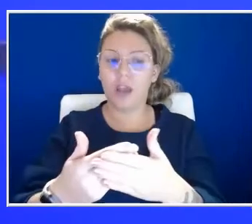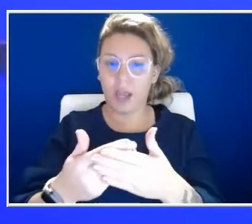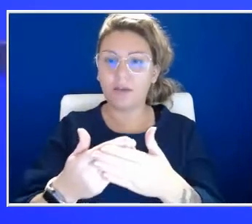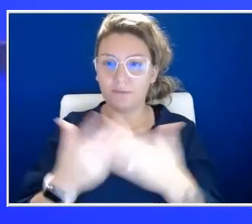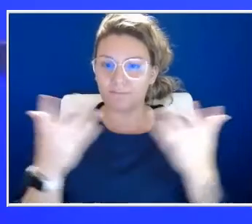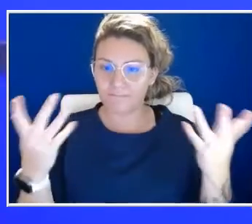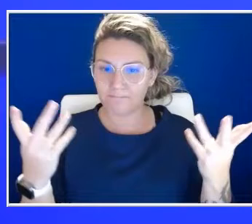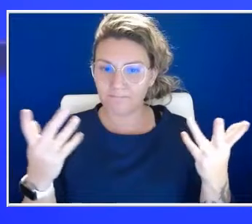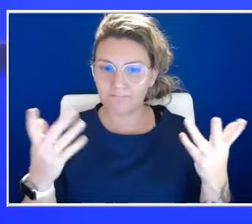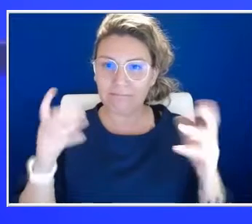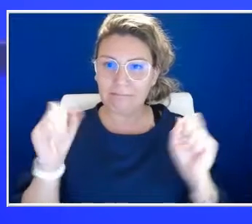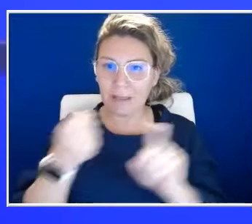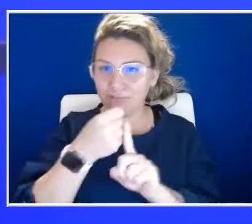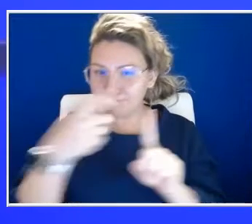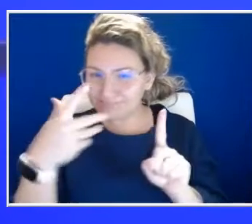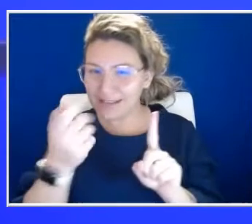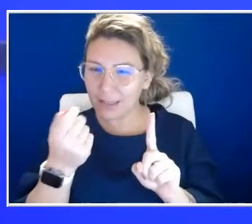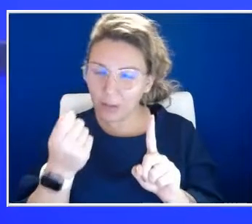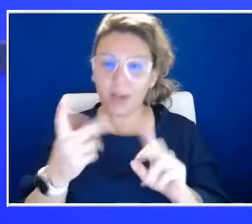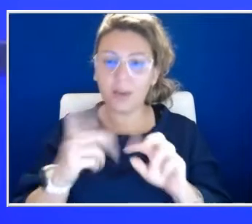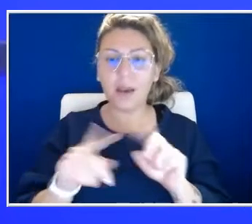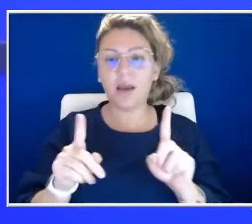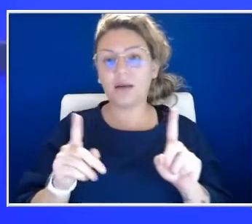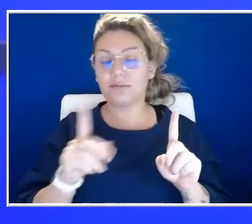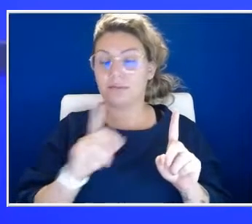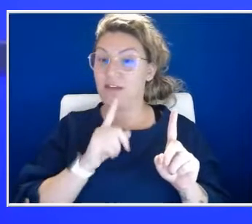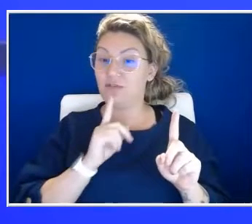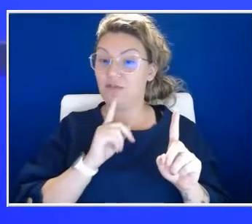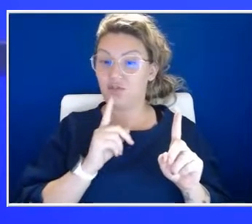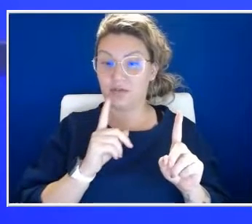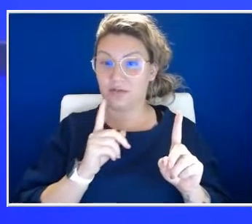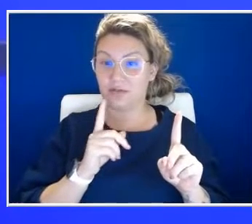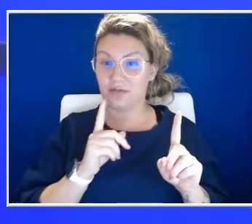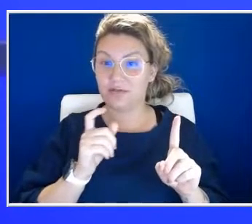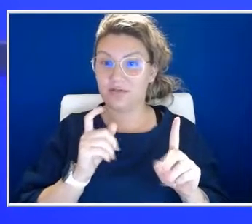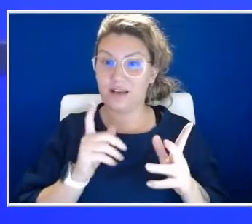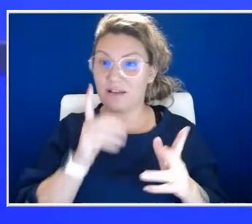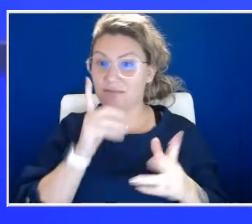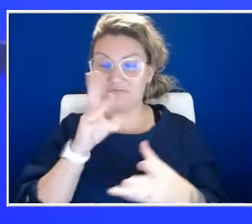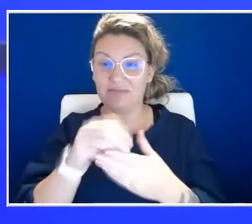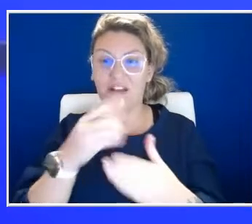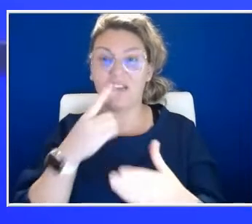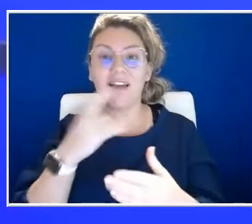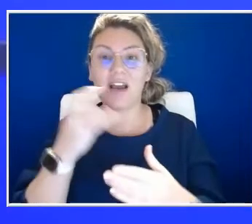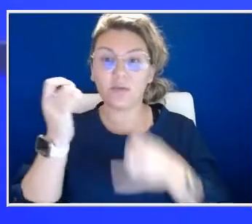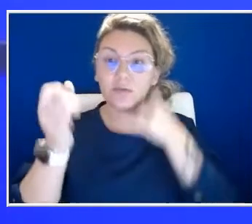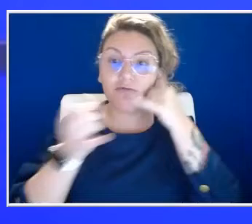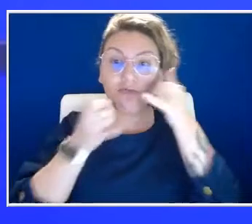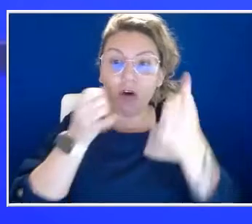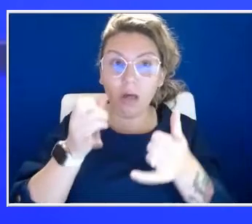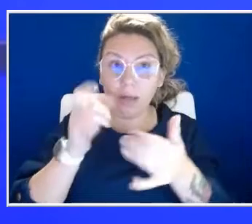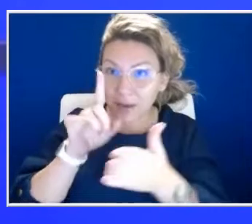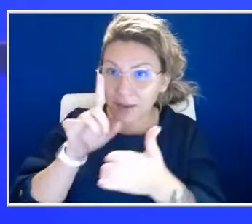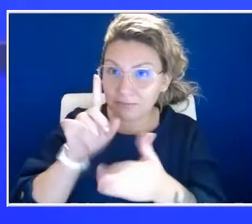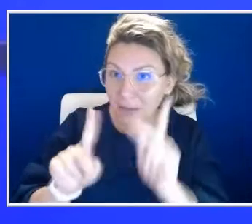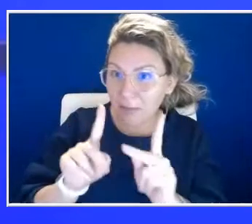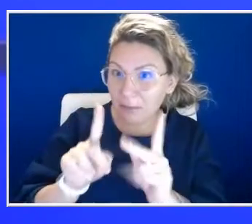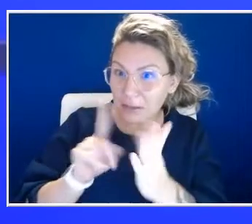that maybe a little bit, but I was actually, I wasn't involved. I actually was calling the people in there just checking on things. So I was at